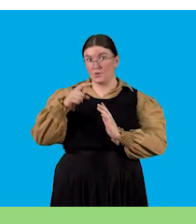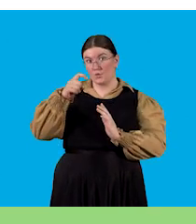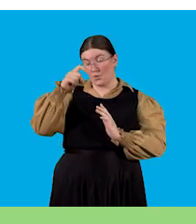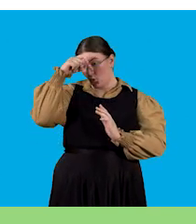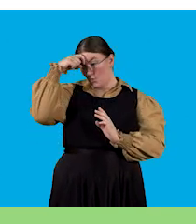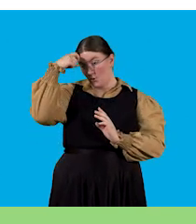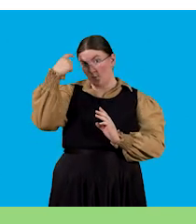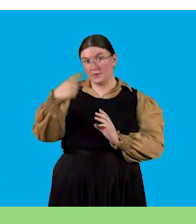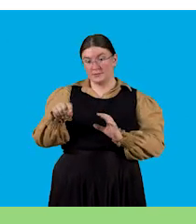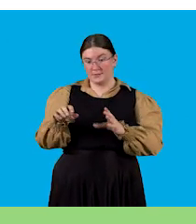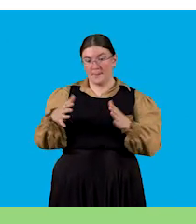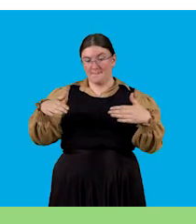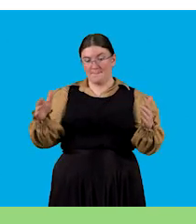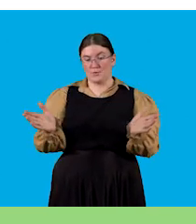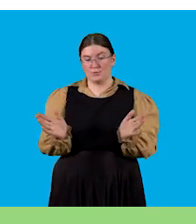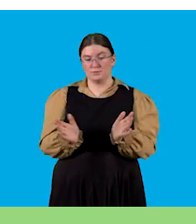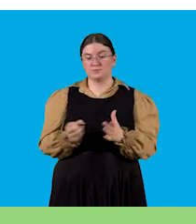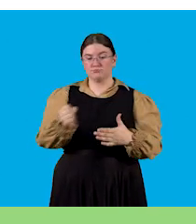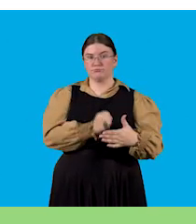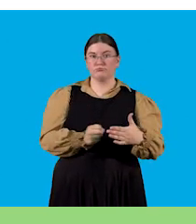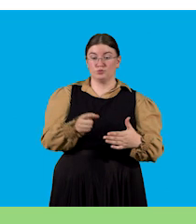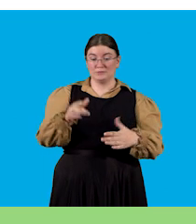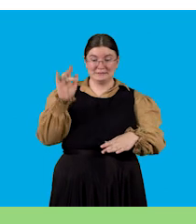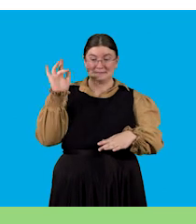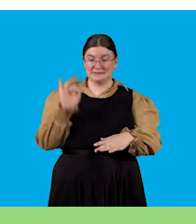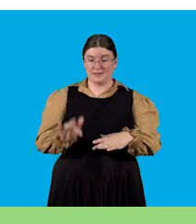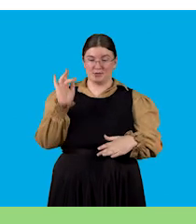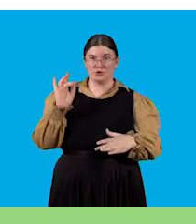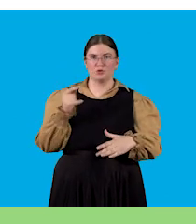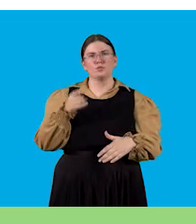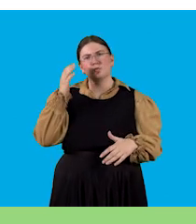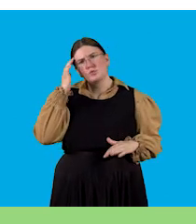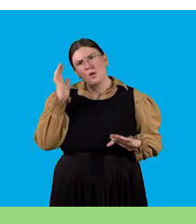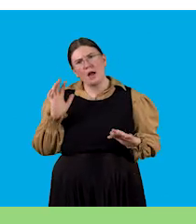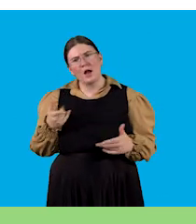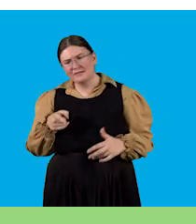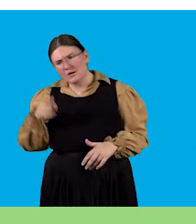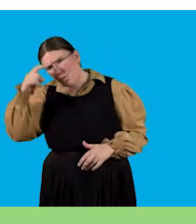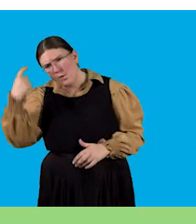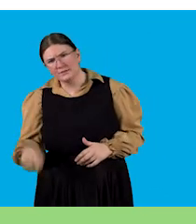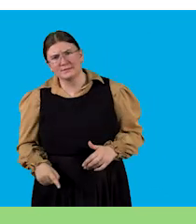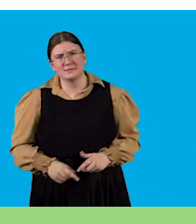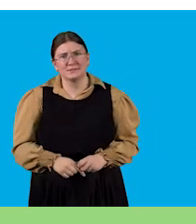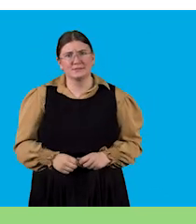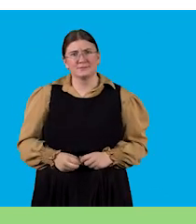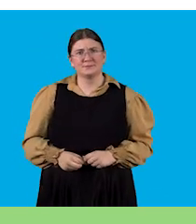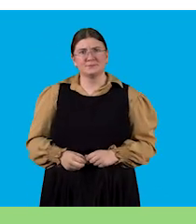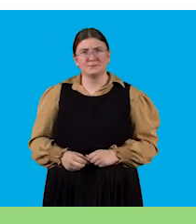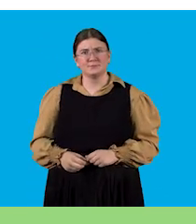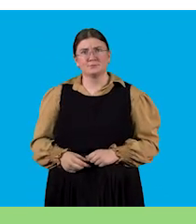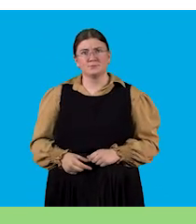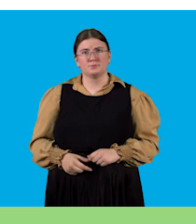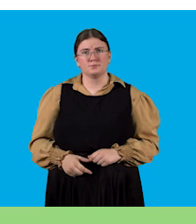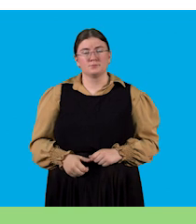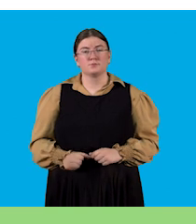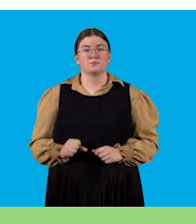a stove. If you touch it, it's basically, how are you going to know that this pot is